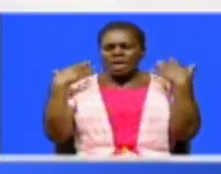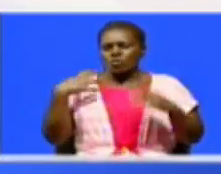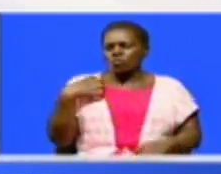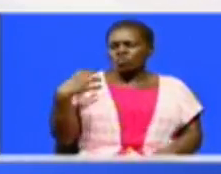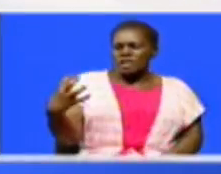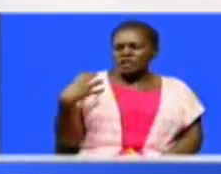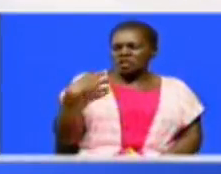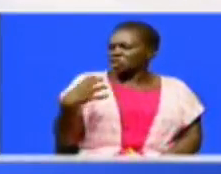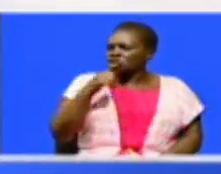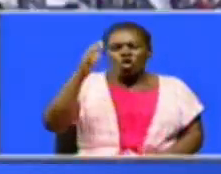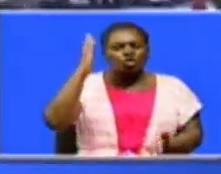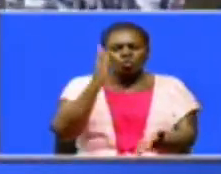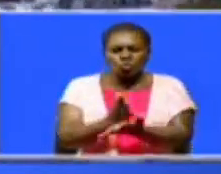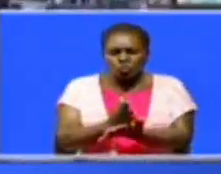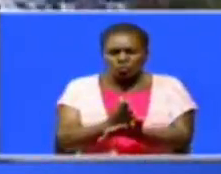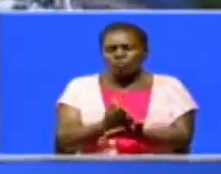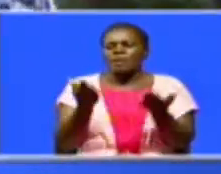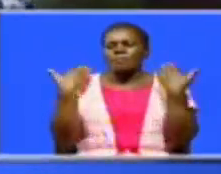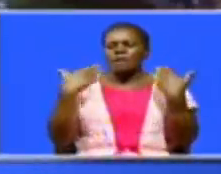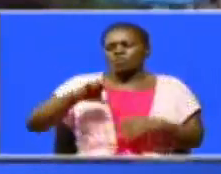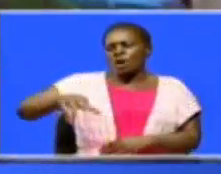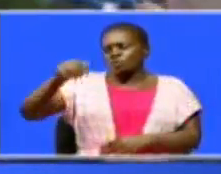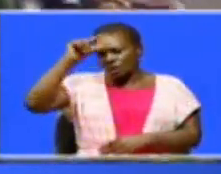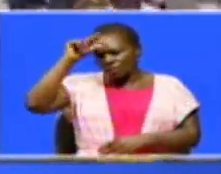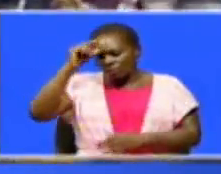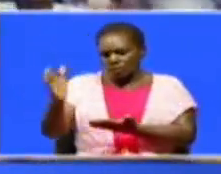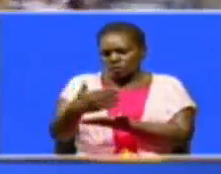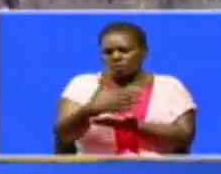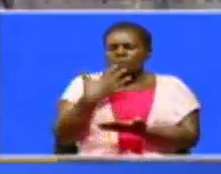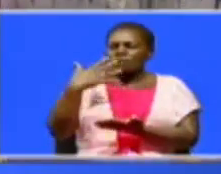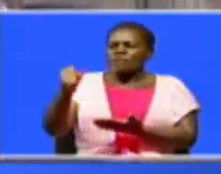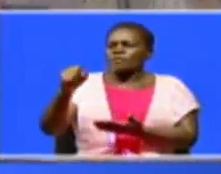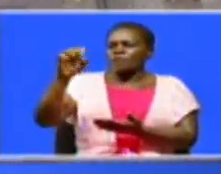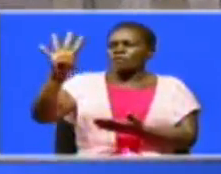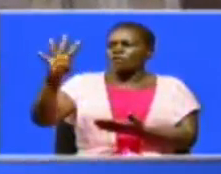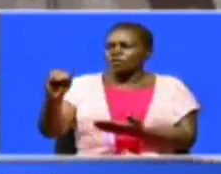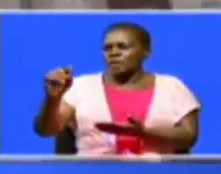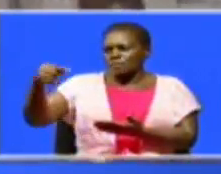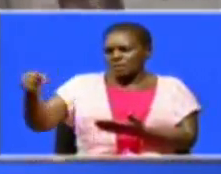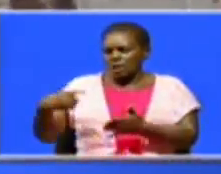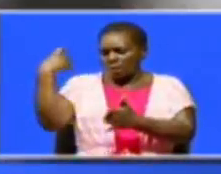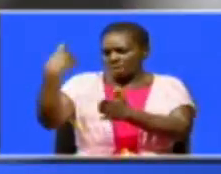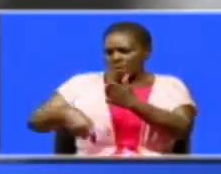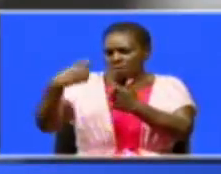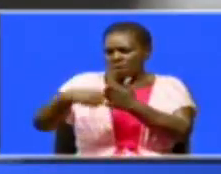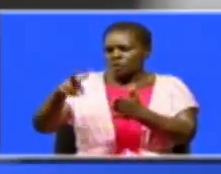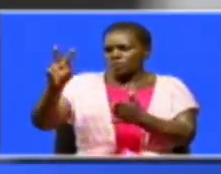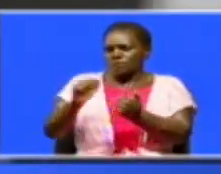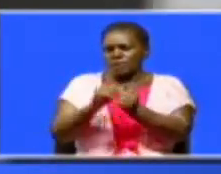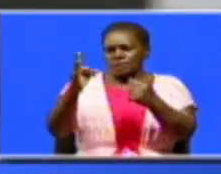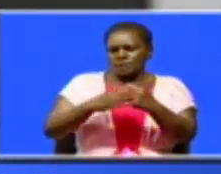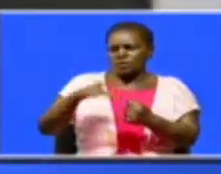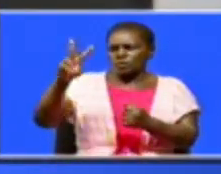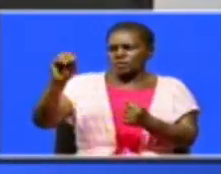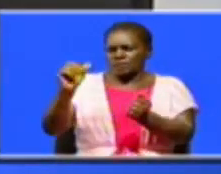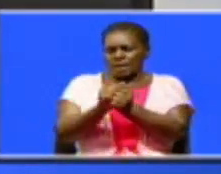in this country, which is not true. The Meru County government had collected 540 million shillings in taxes for the